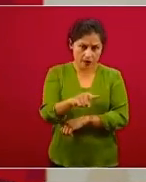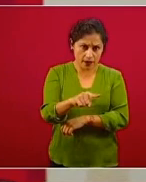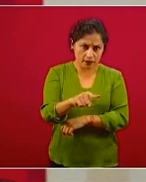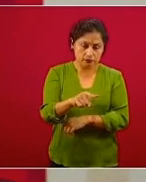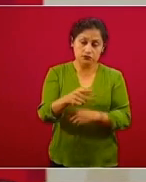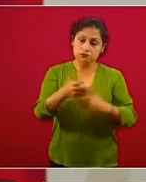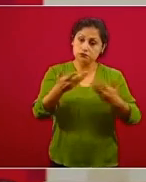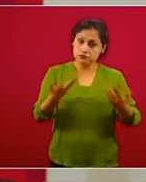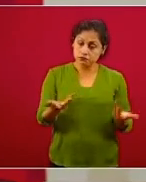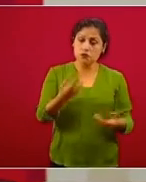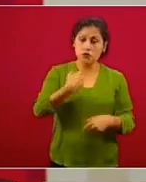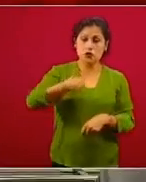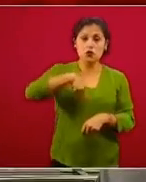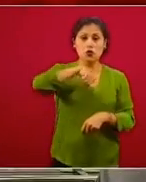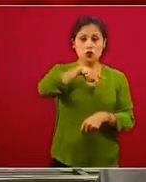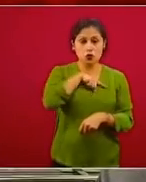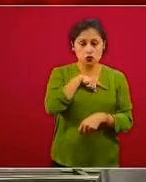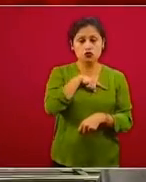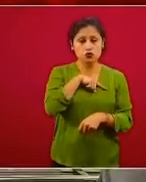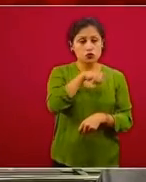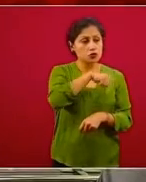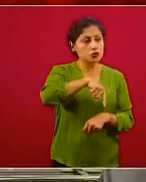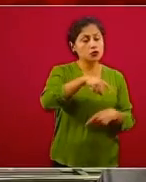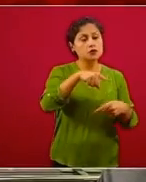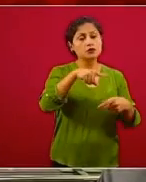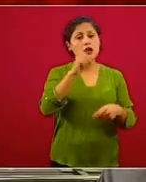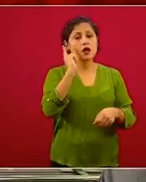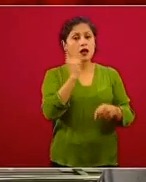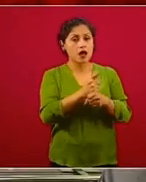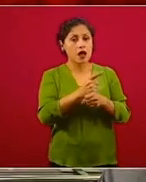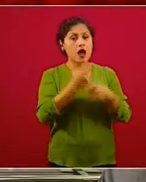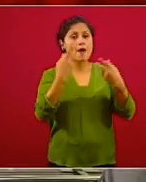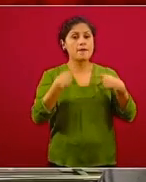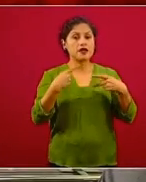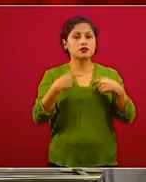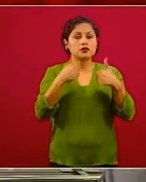to have huge demobilization of people in public.